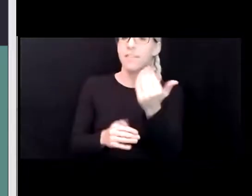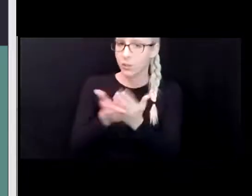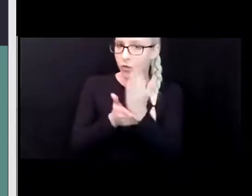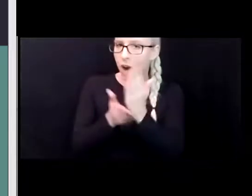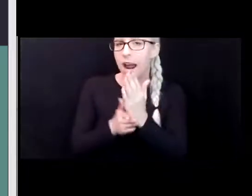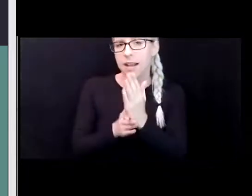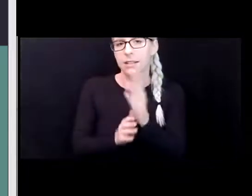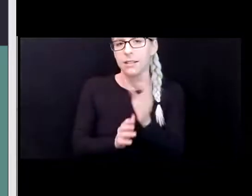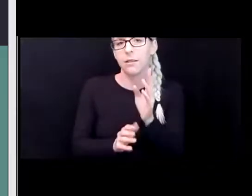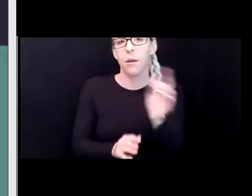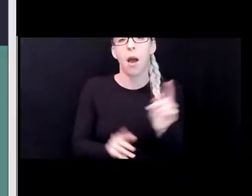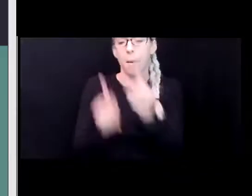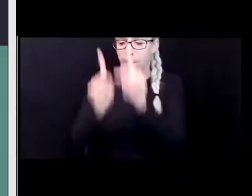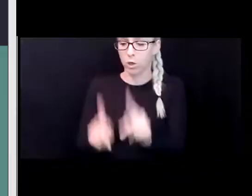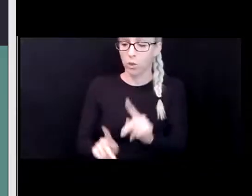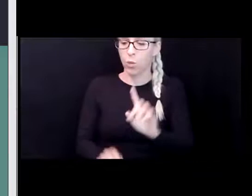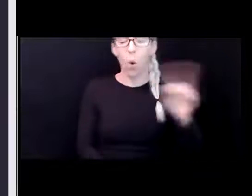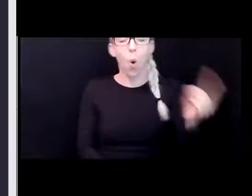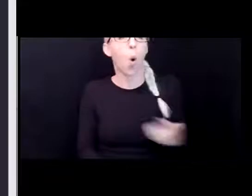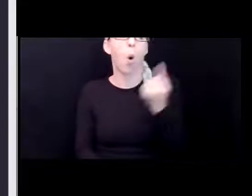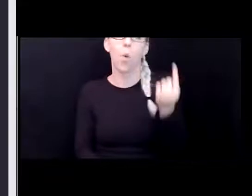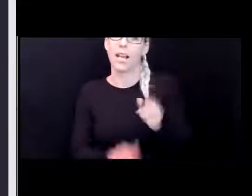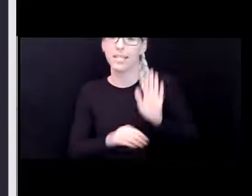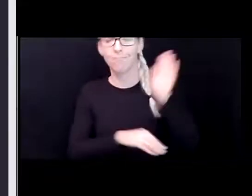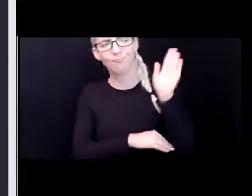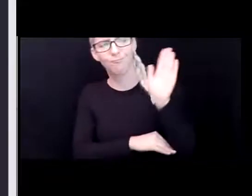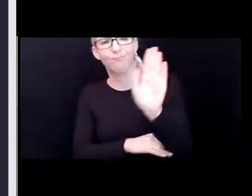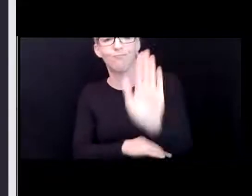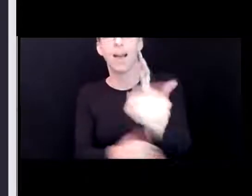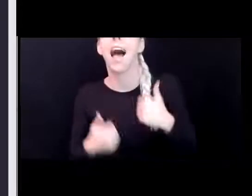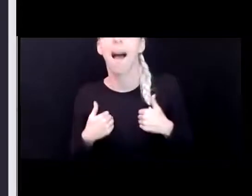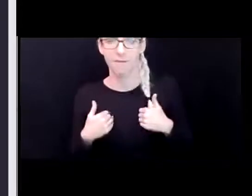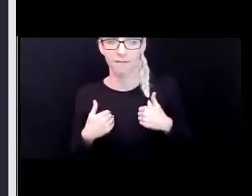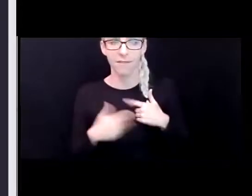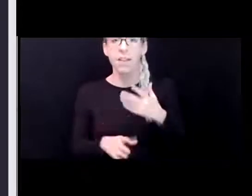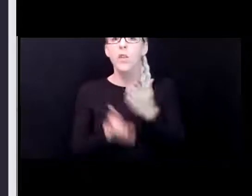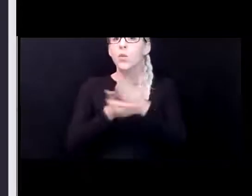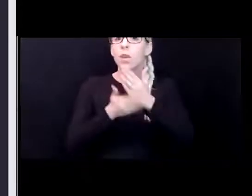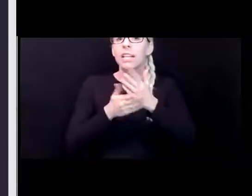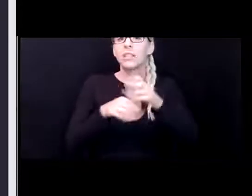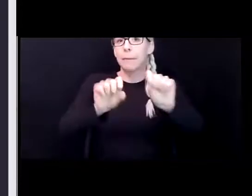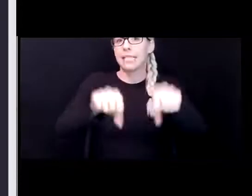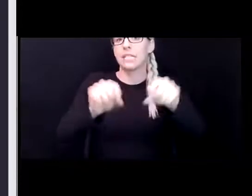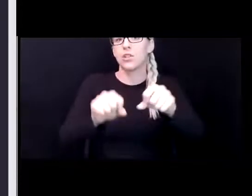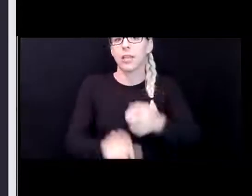to always retain. The rights that we're talking about potentially removing, however, those are kind of